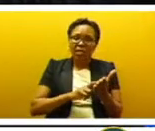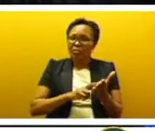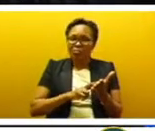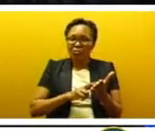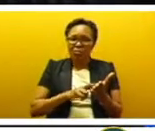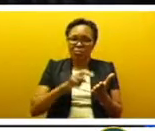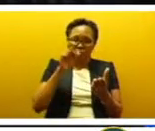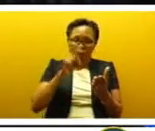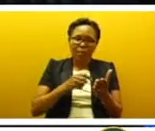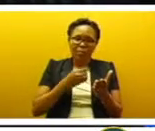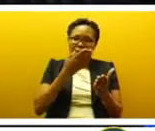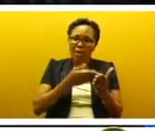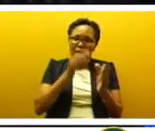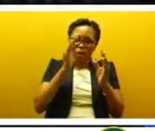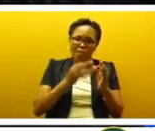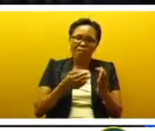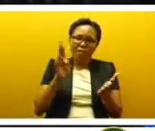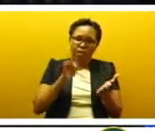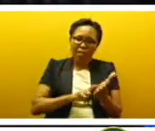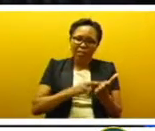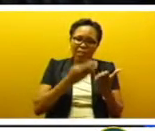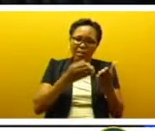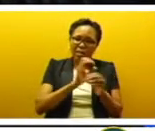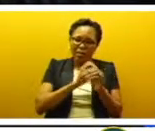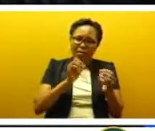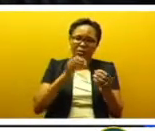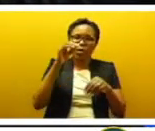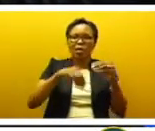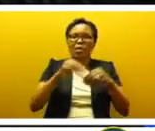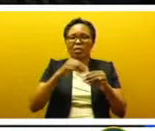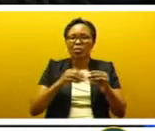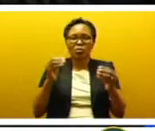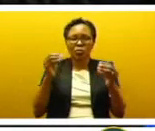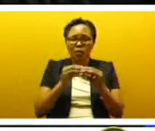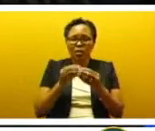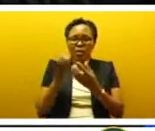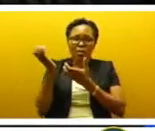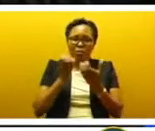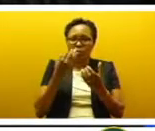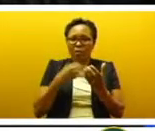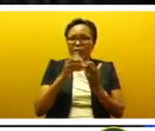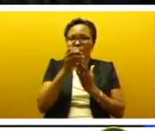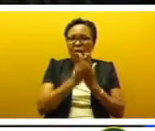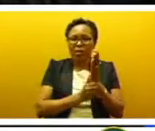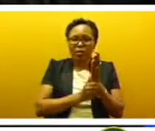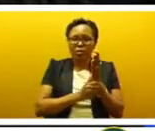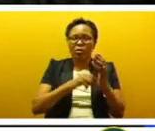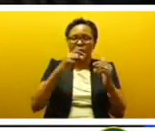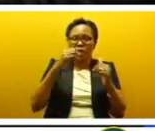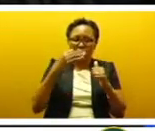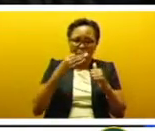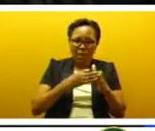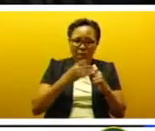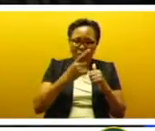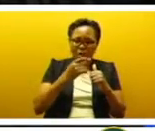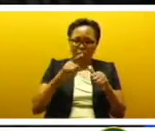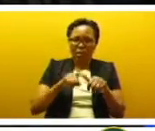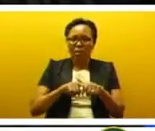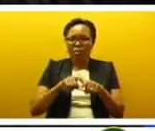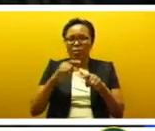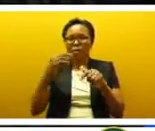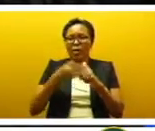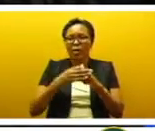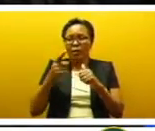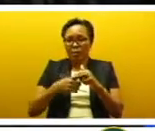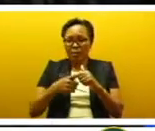the election is not simple, does not meet the requirement of Articles 81 and 86. Number two,